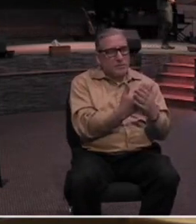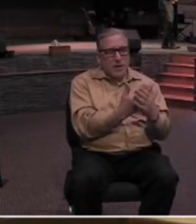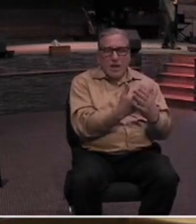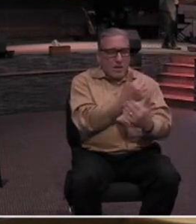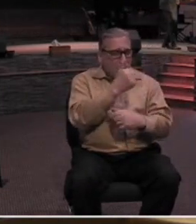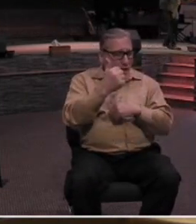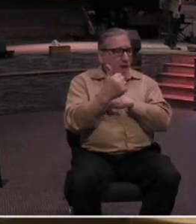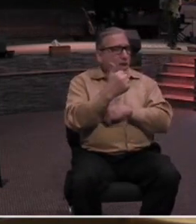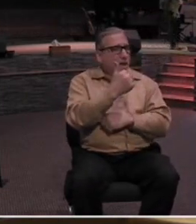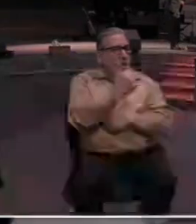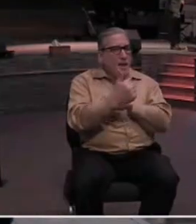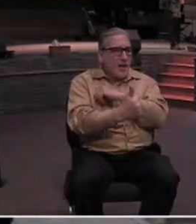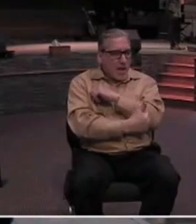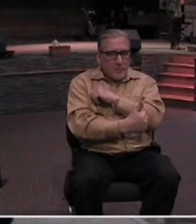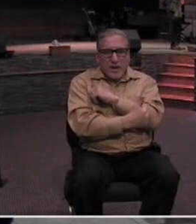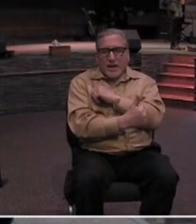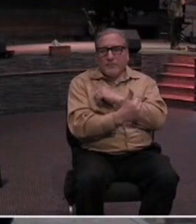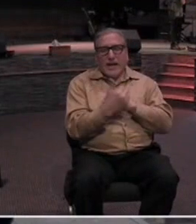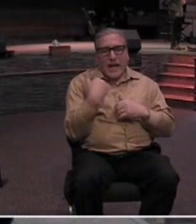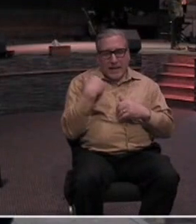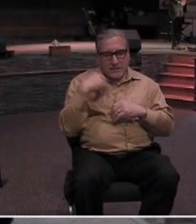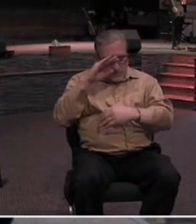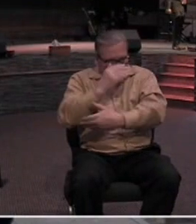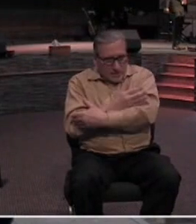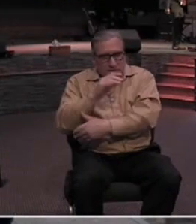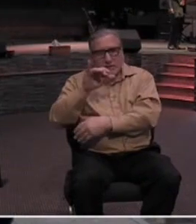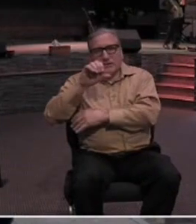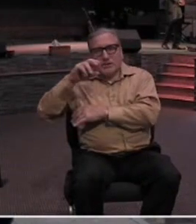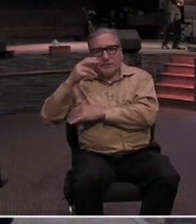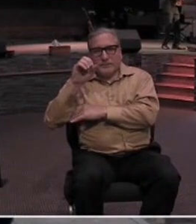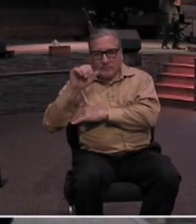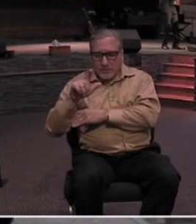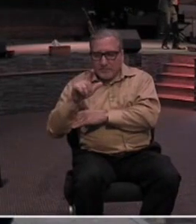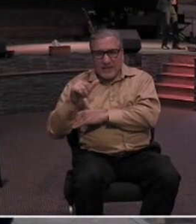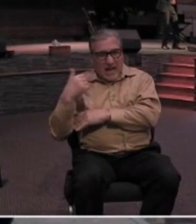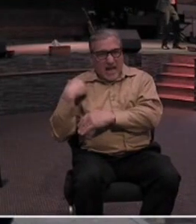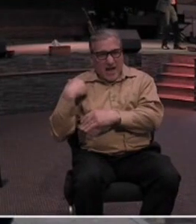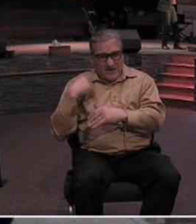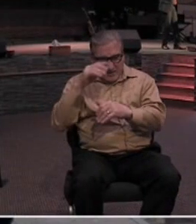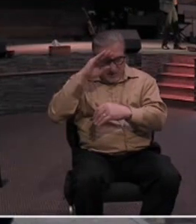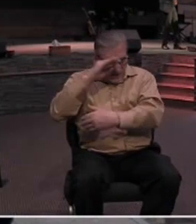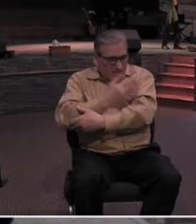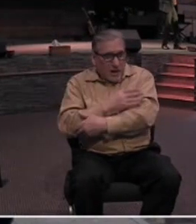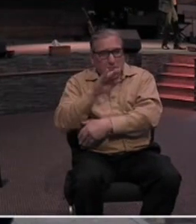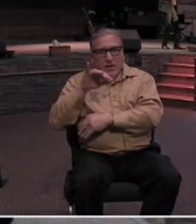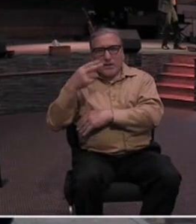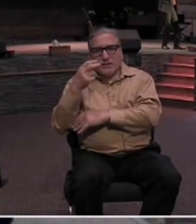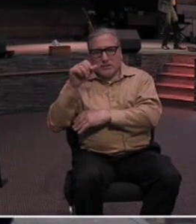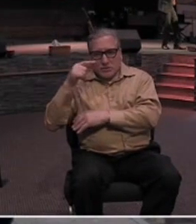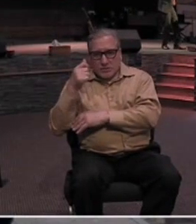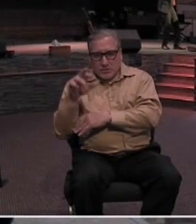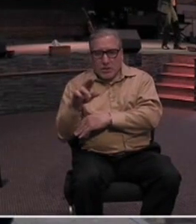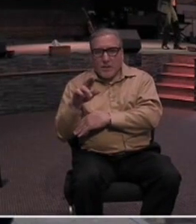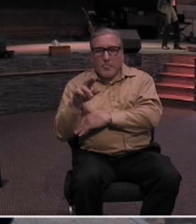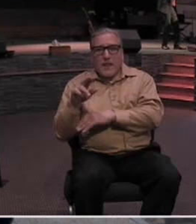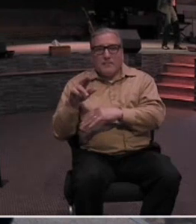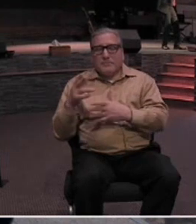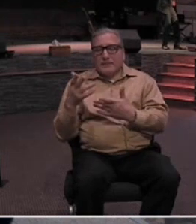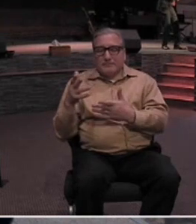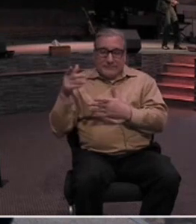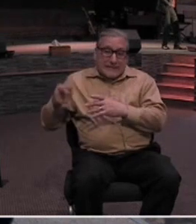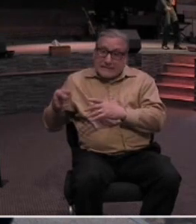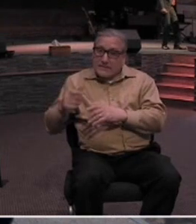Abraham had an Ishmael. He had a son by Hagar. He got ahead of God. But can I tell somebody that nobody is a